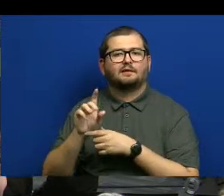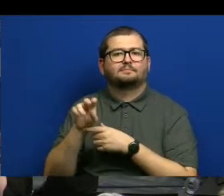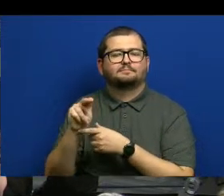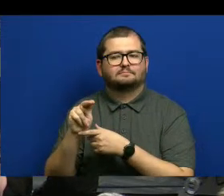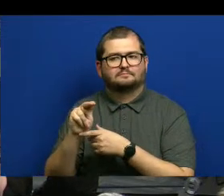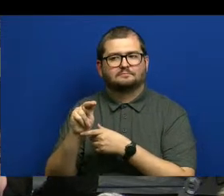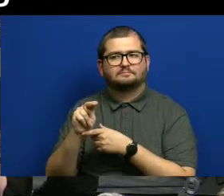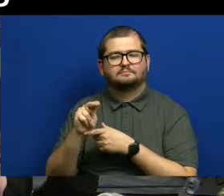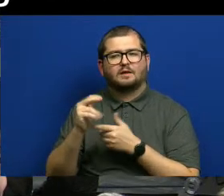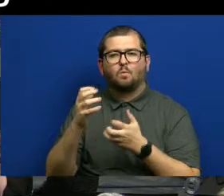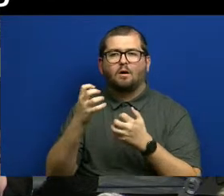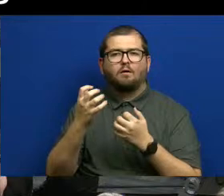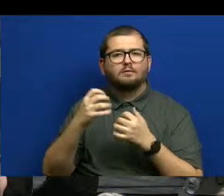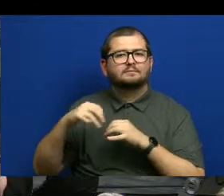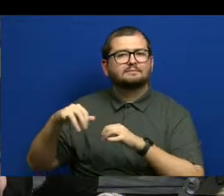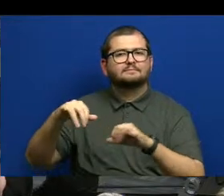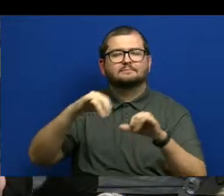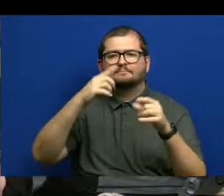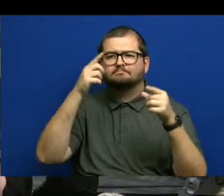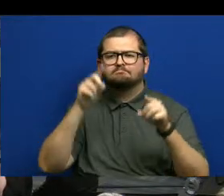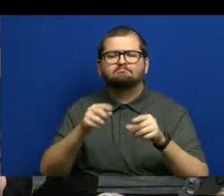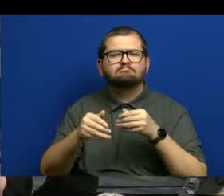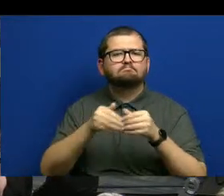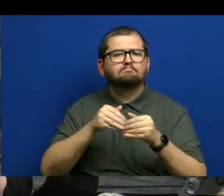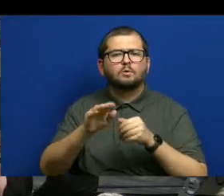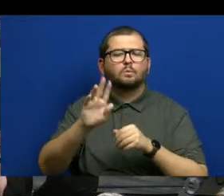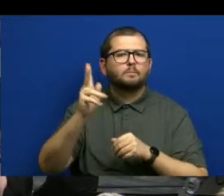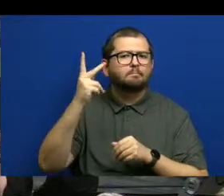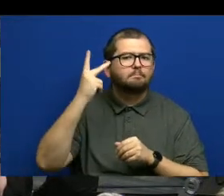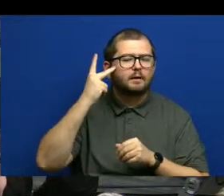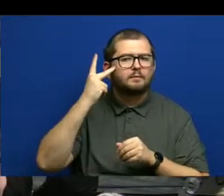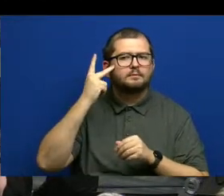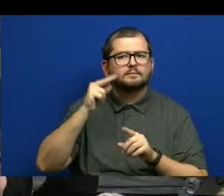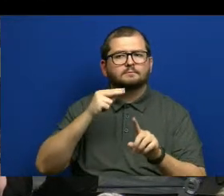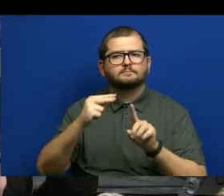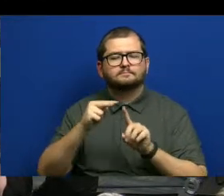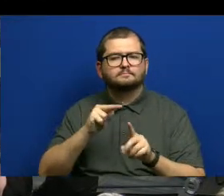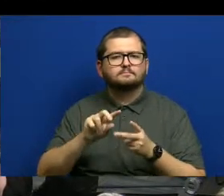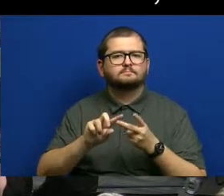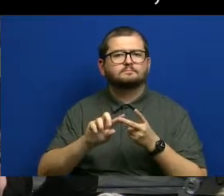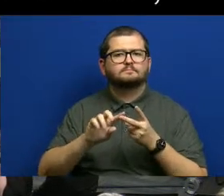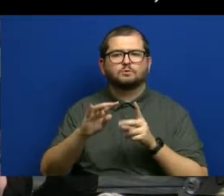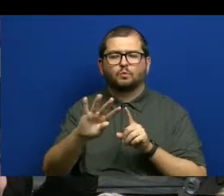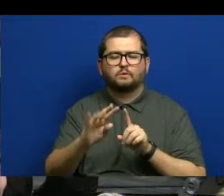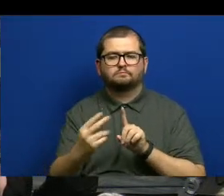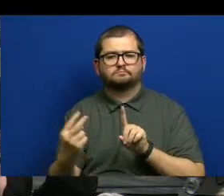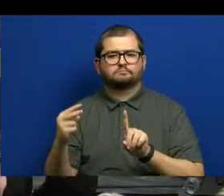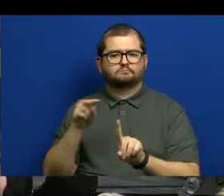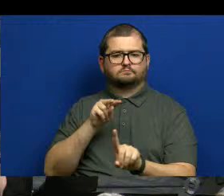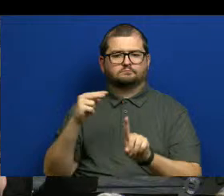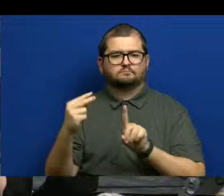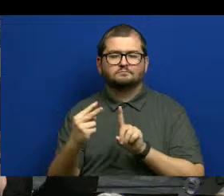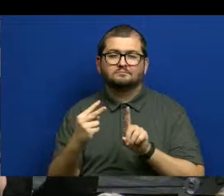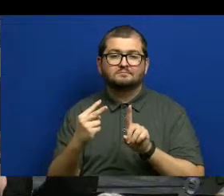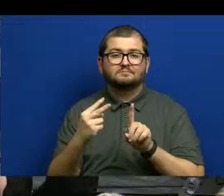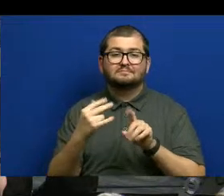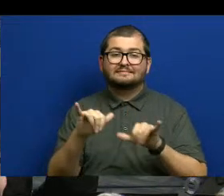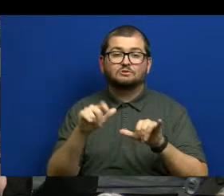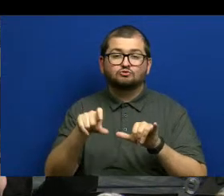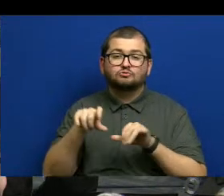agree on one thing, no matter what your political views are, whatever your perspectives are, equal